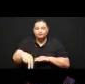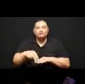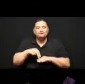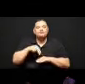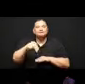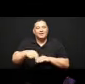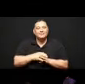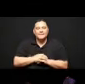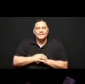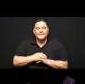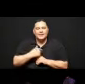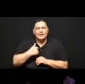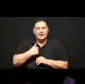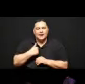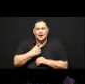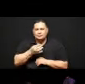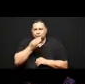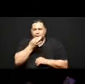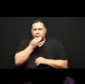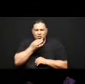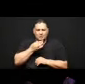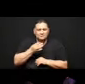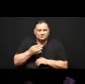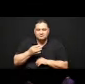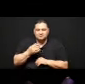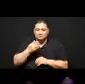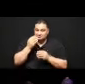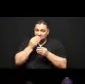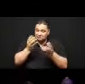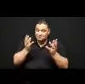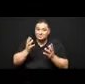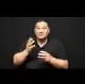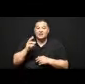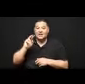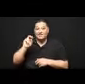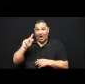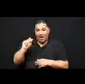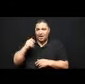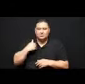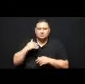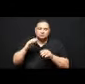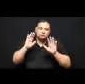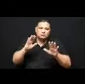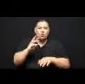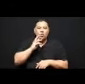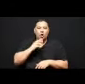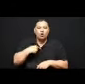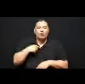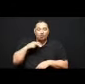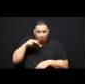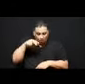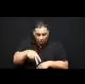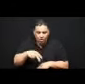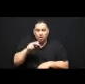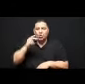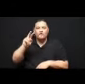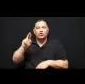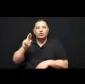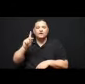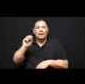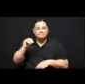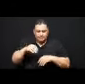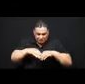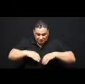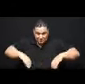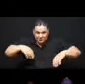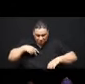A connoisseur, if you will, I can inform you, Nevada has excellent water. Looking down on the curved fortitude of Hoover Dam,